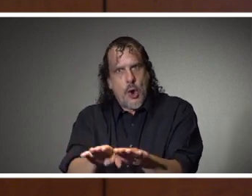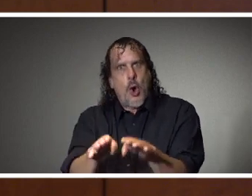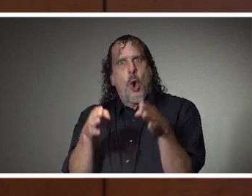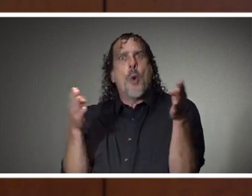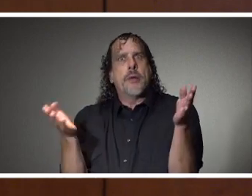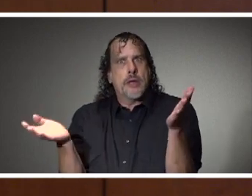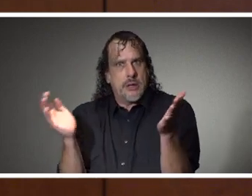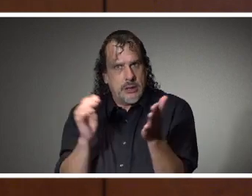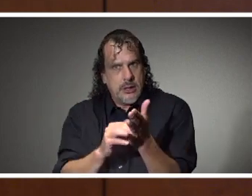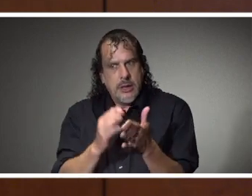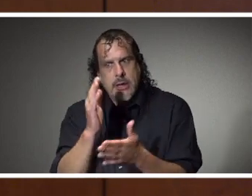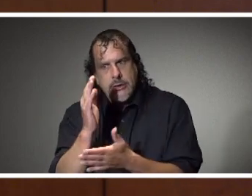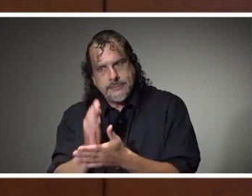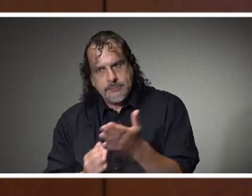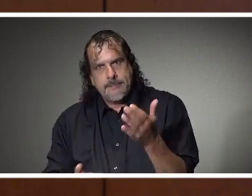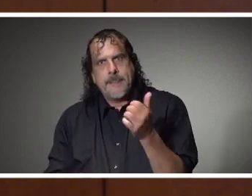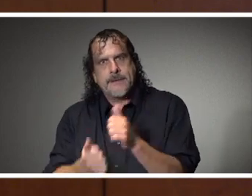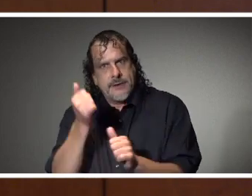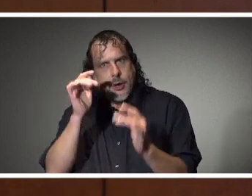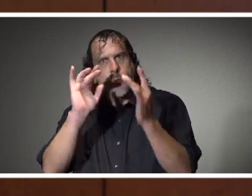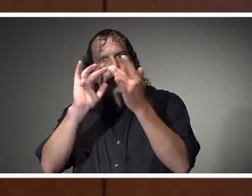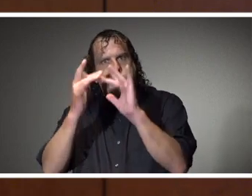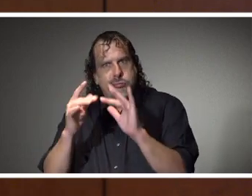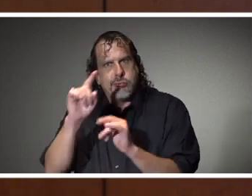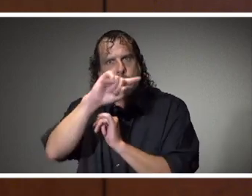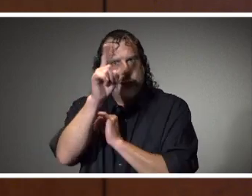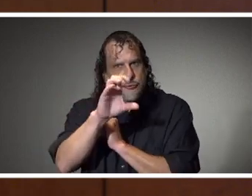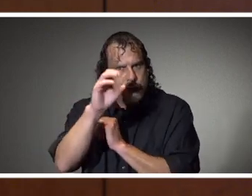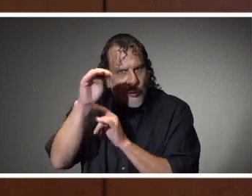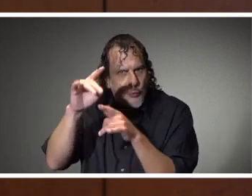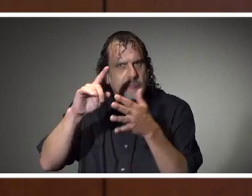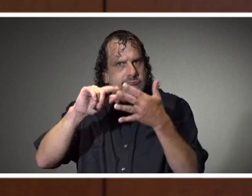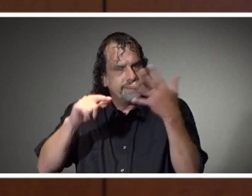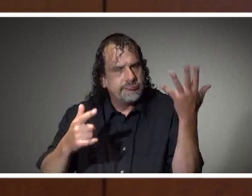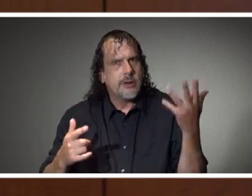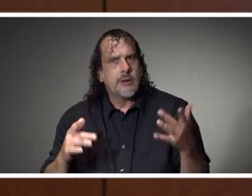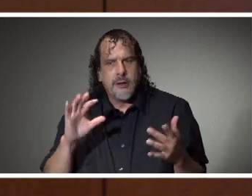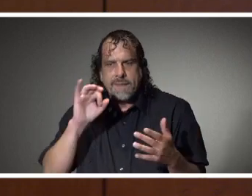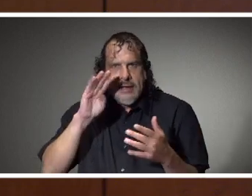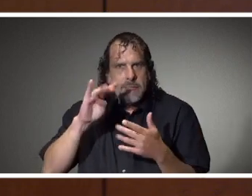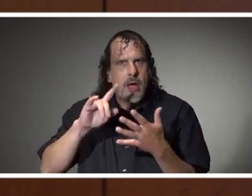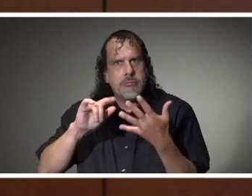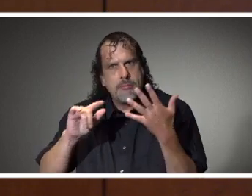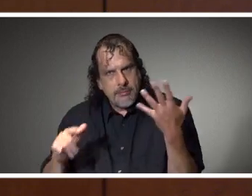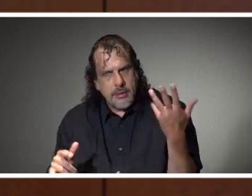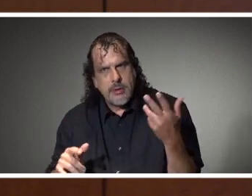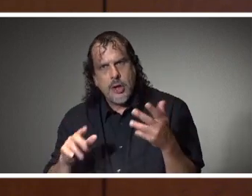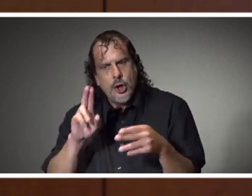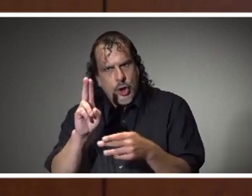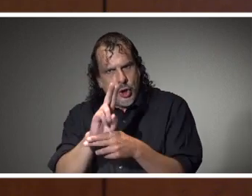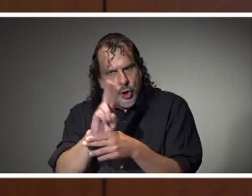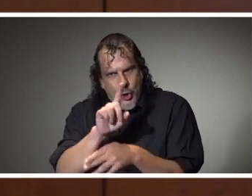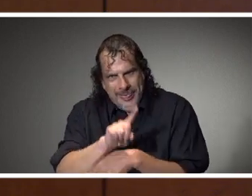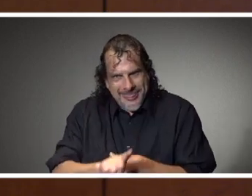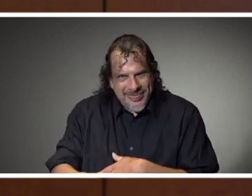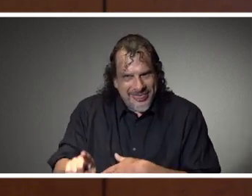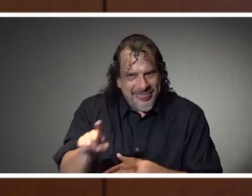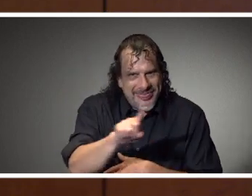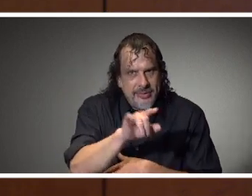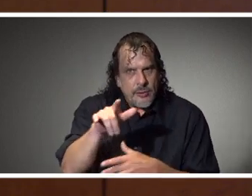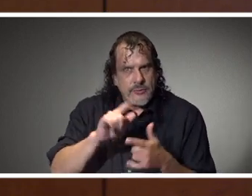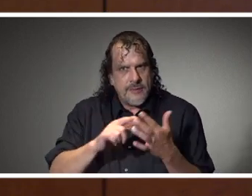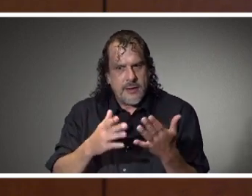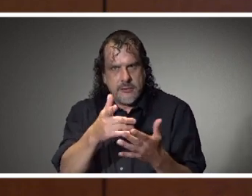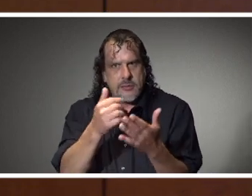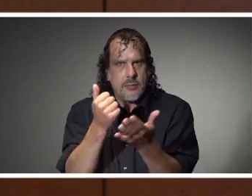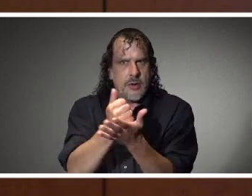lot of churches are doing things virtually through Zoom and other means of media. Please begin to use that as a resource to you, whether